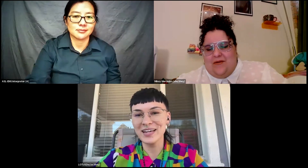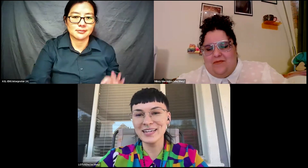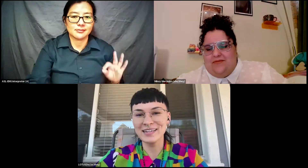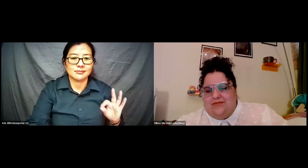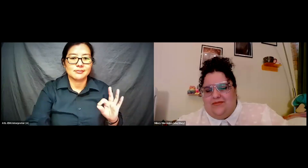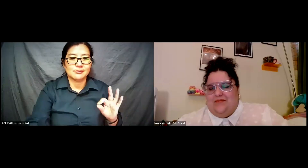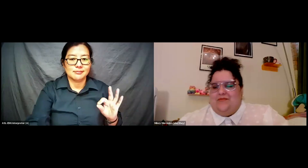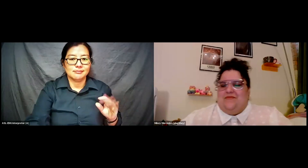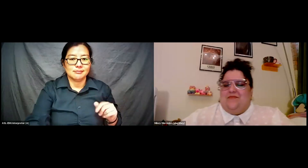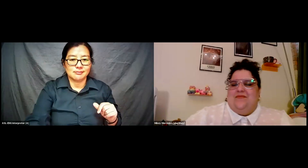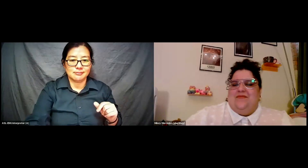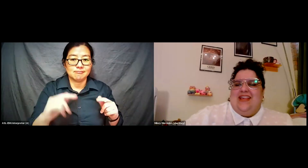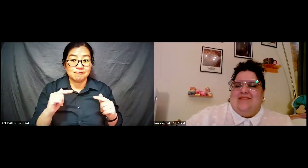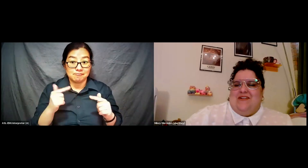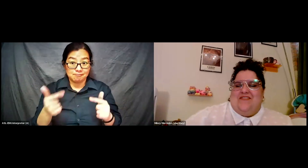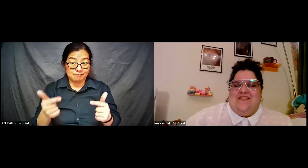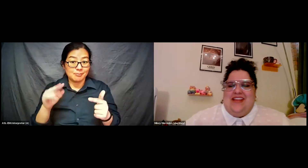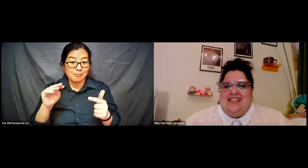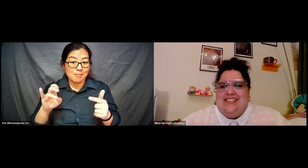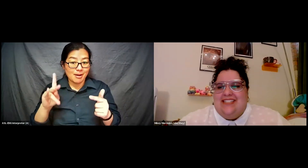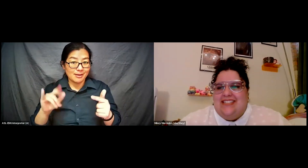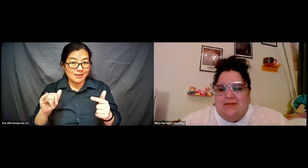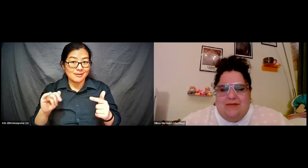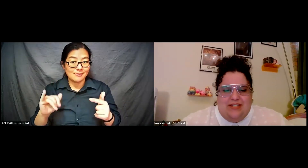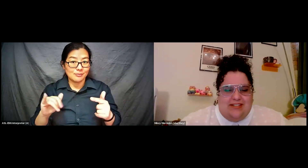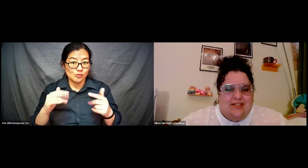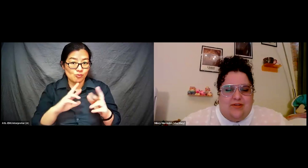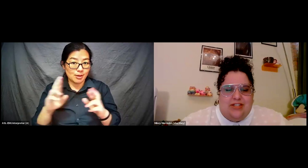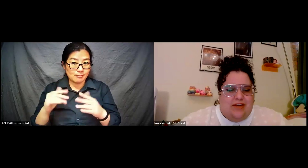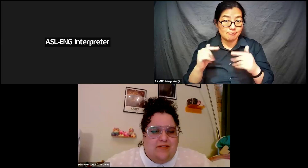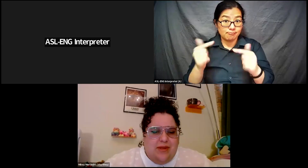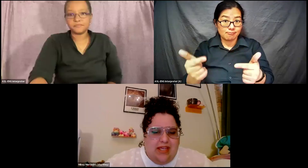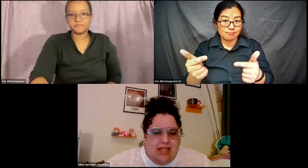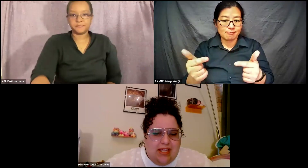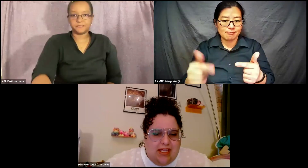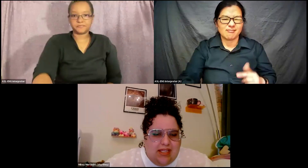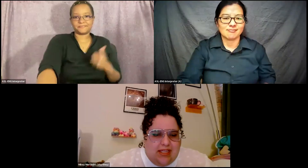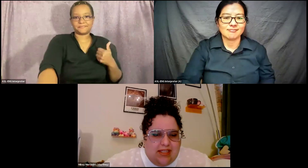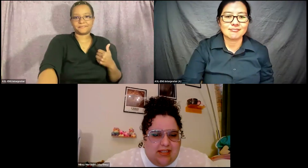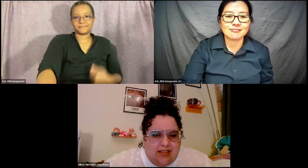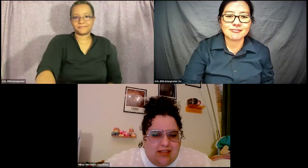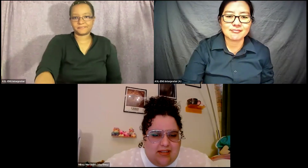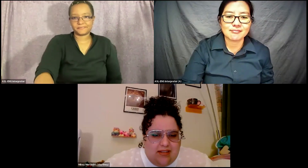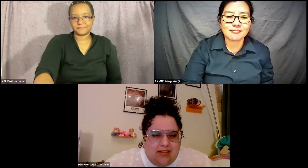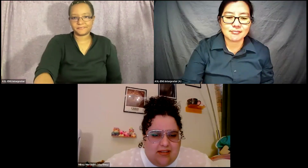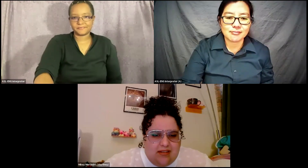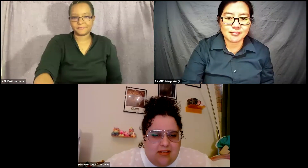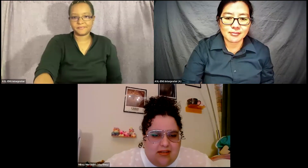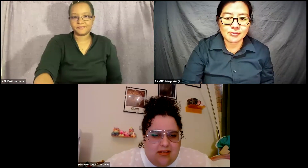now, there is a more customizable, reliable captions at